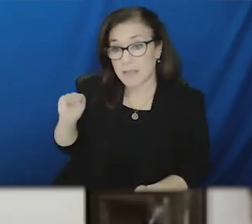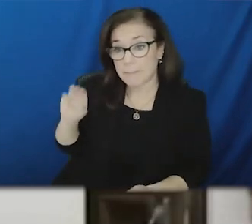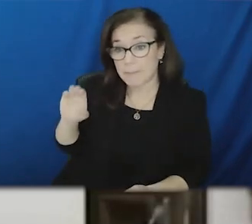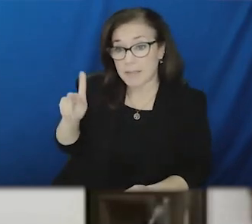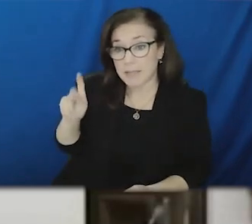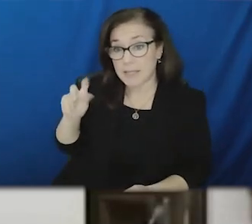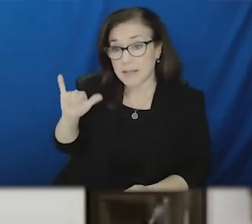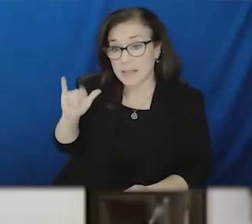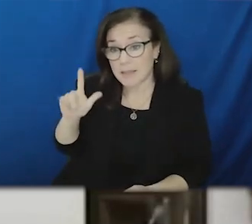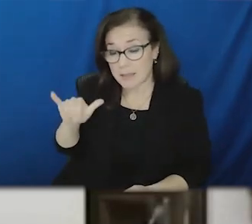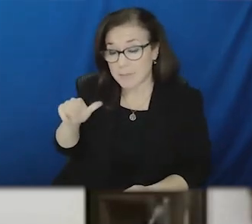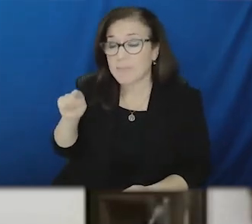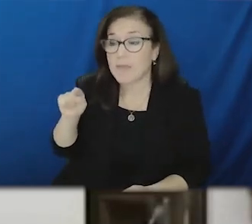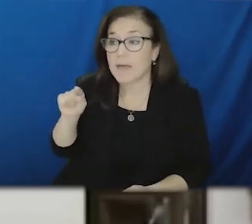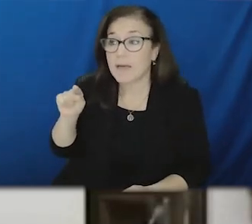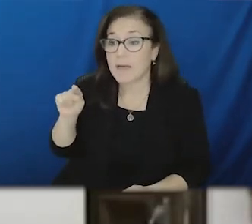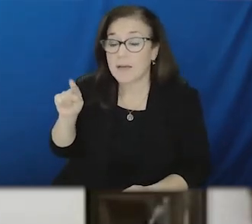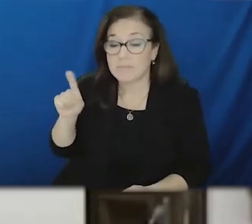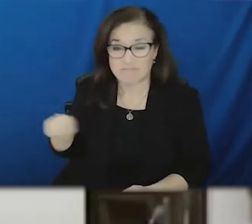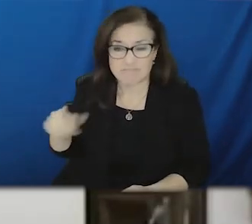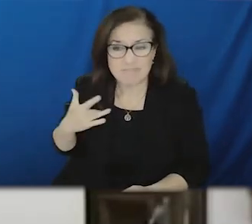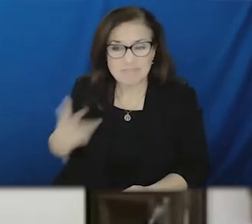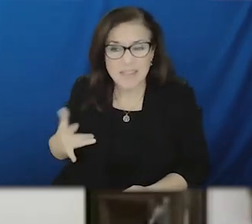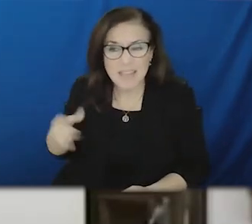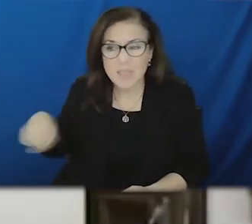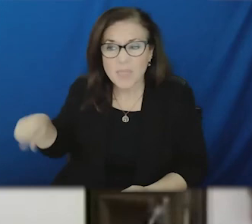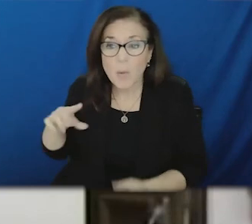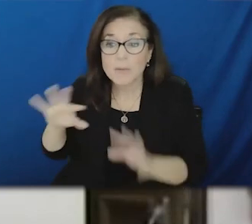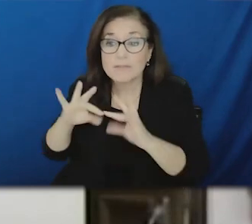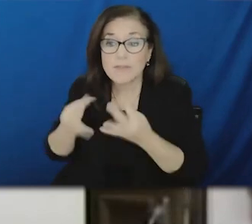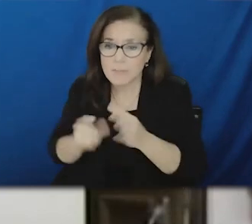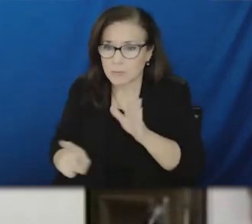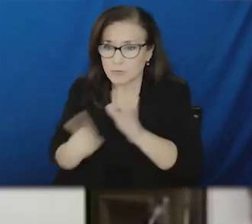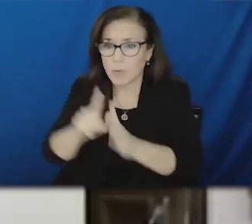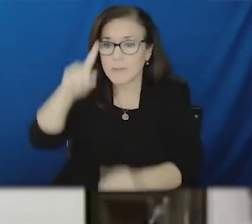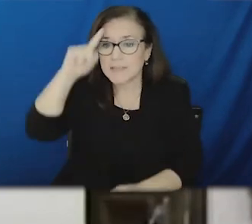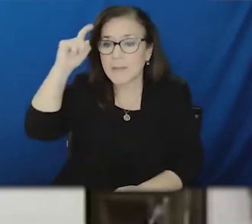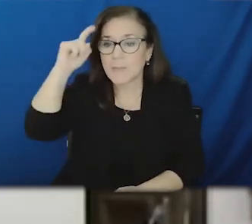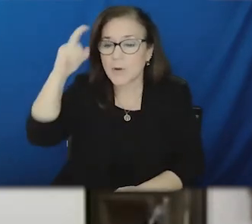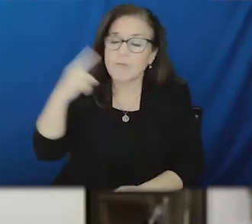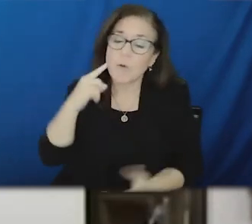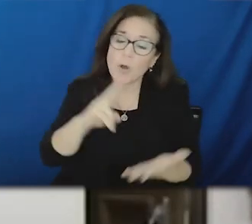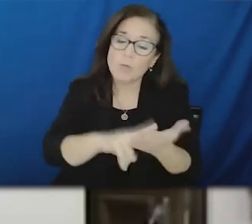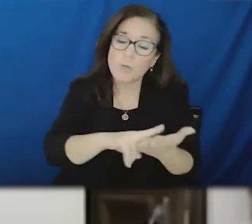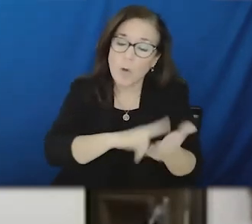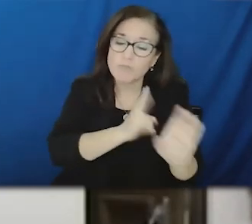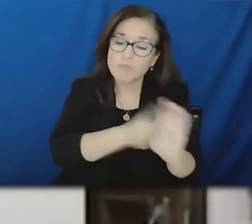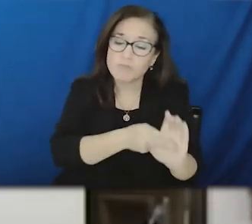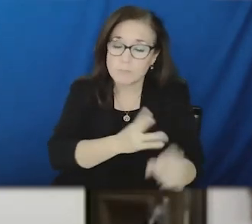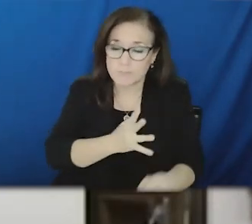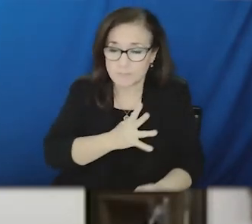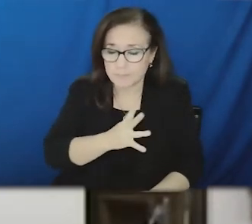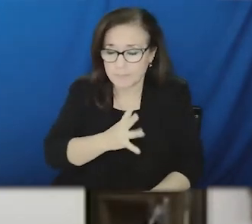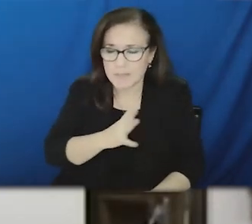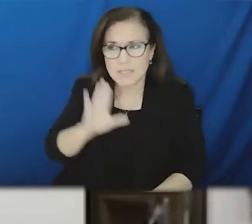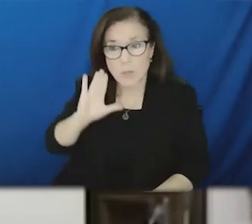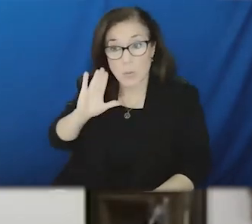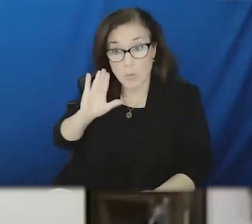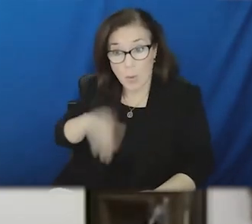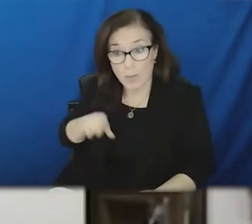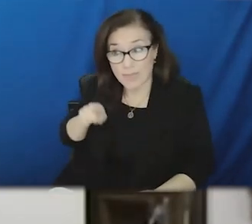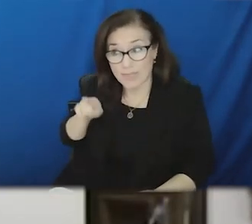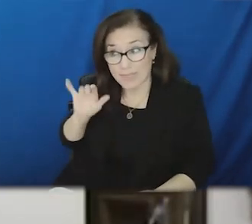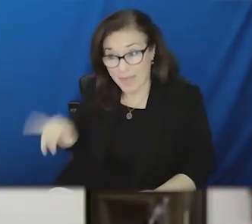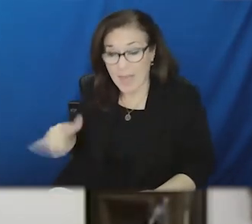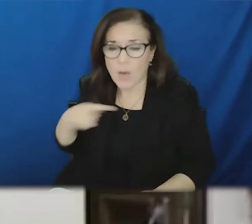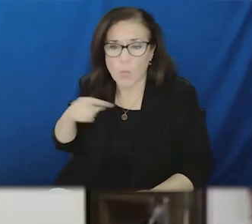our families come out in the summer to enroll their students. So knowing that, of course, we will do additional